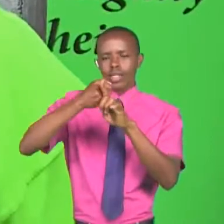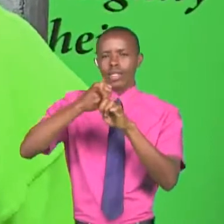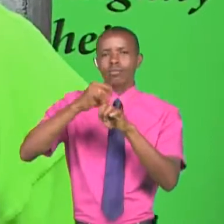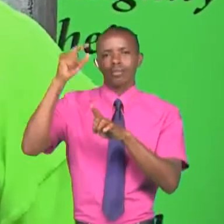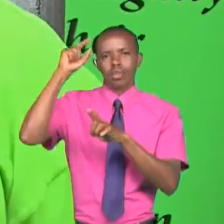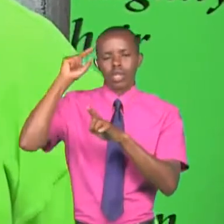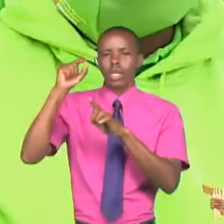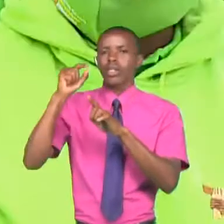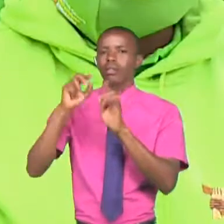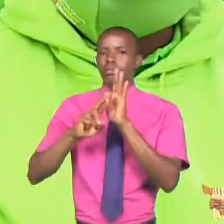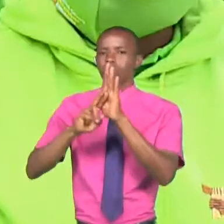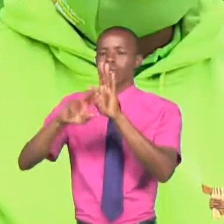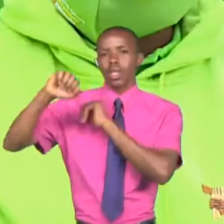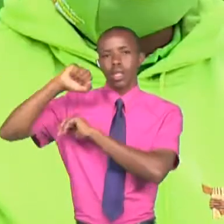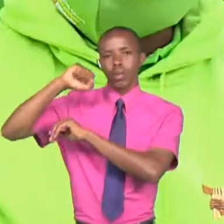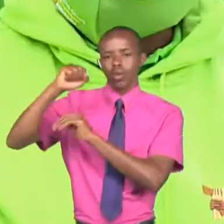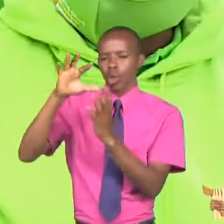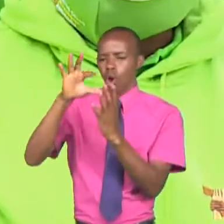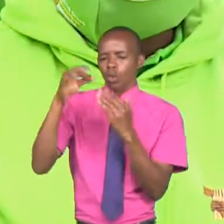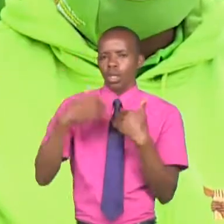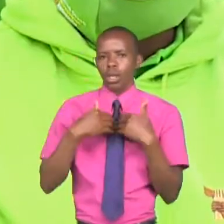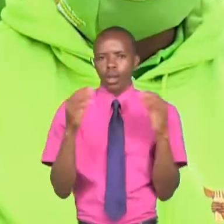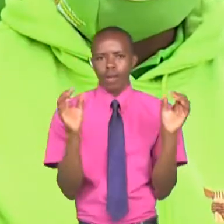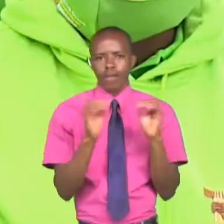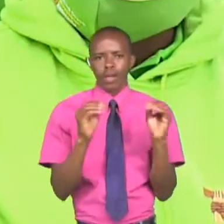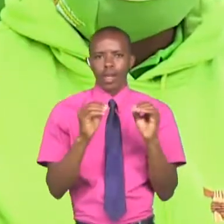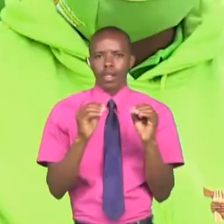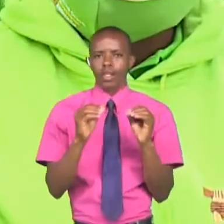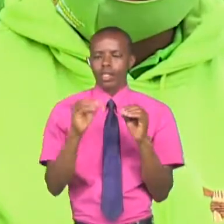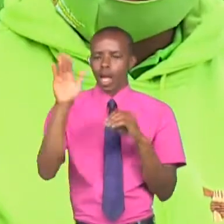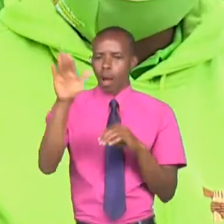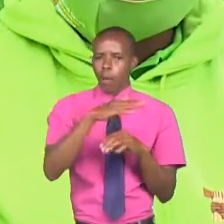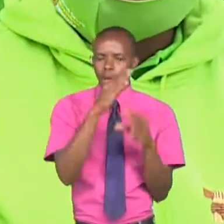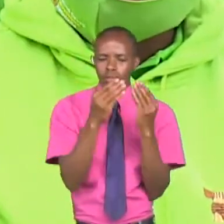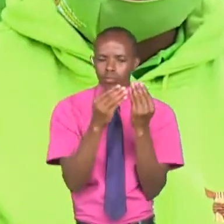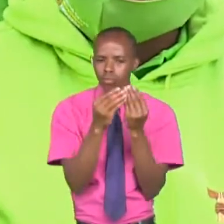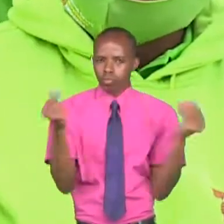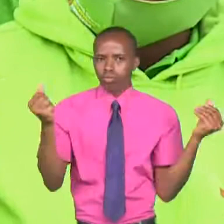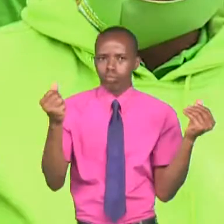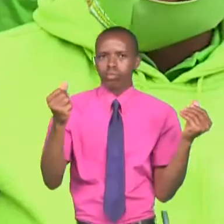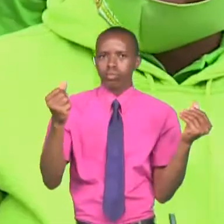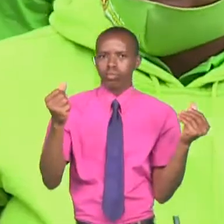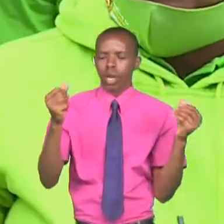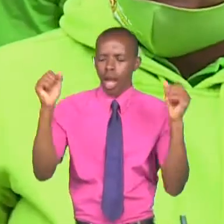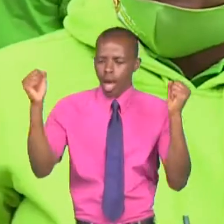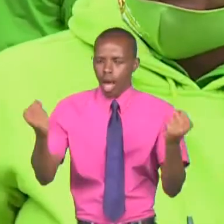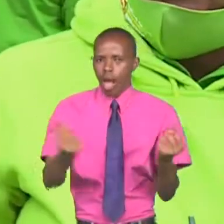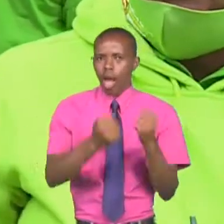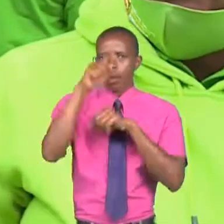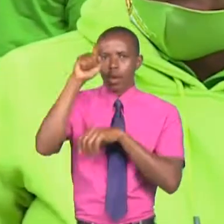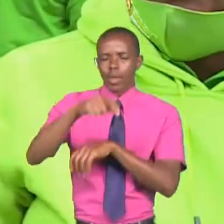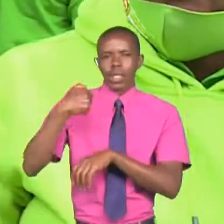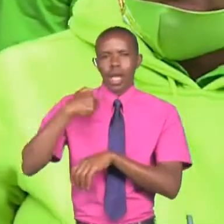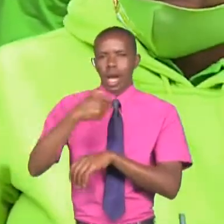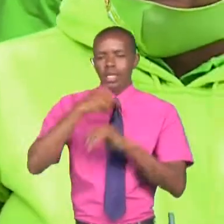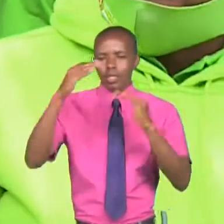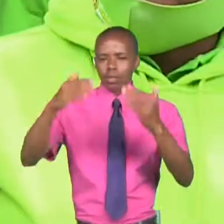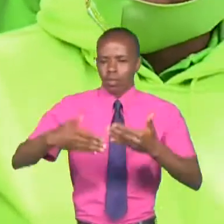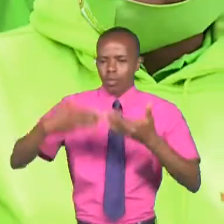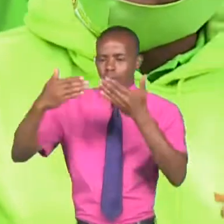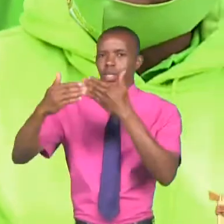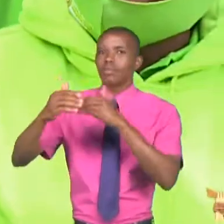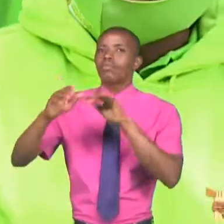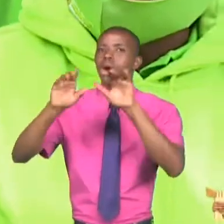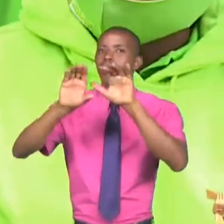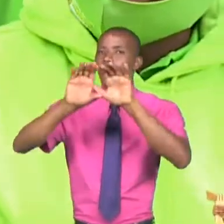in the politics. There is no option. It's the dissolution of Parliament and they must go home. And we are giving the President the notice